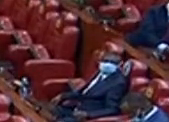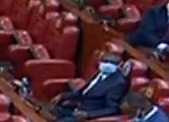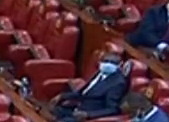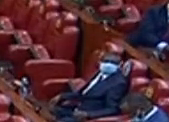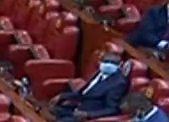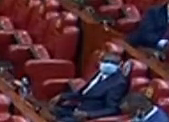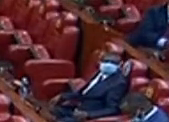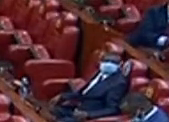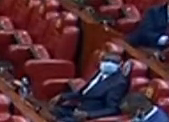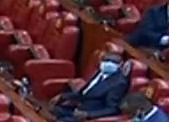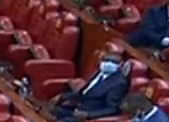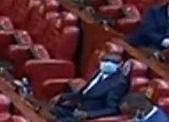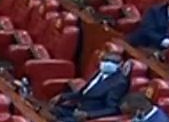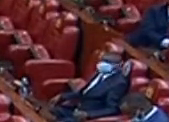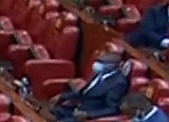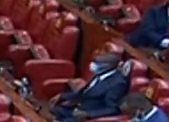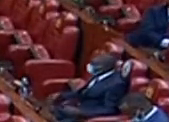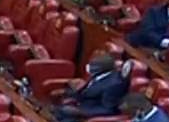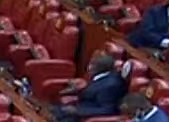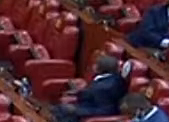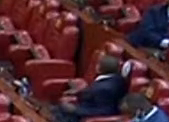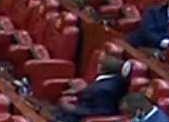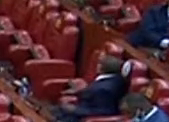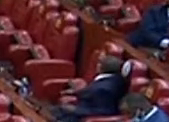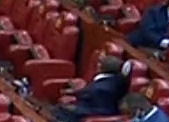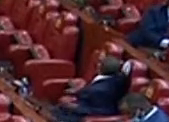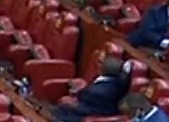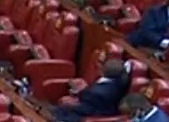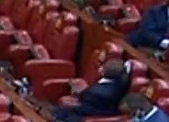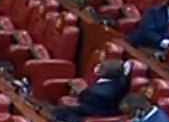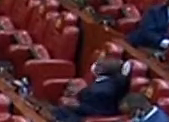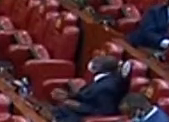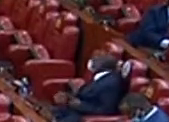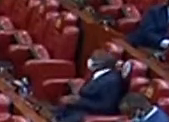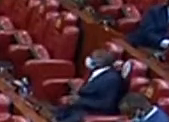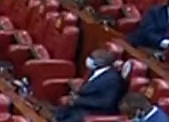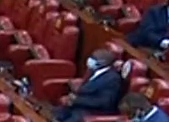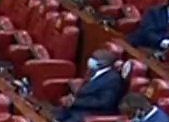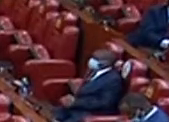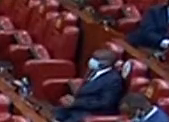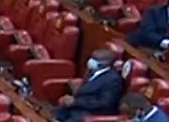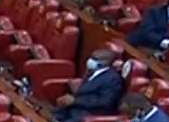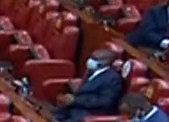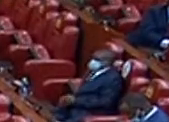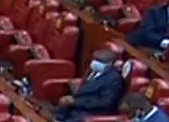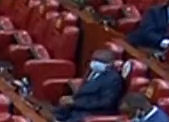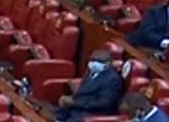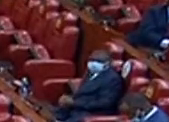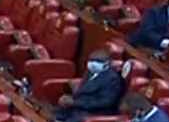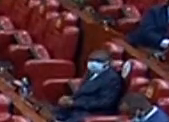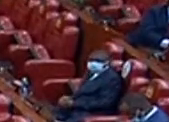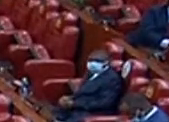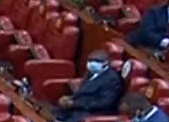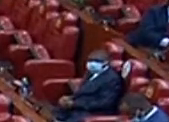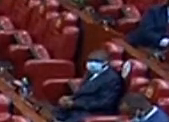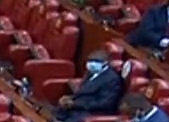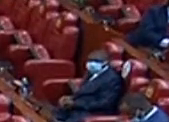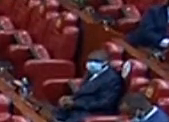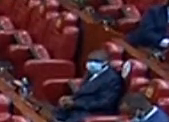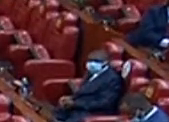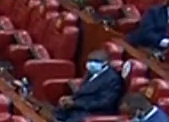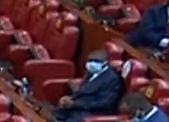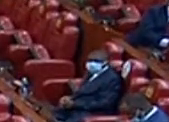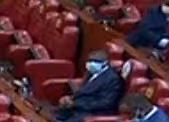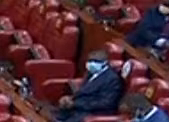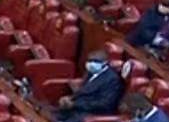occasioned by the sale of very low packaged quantities of alcoholic drinks, as well as making it inaccessible